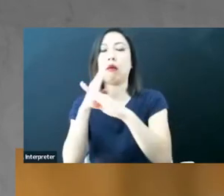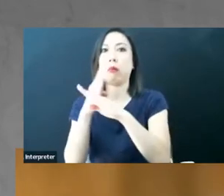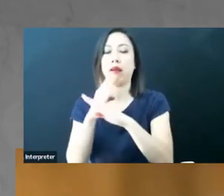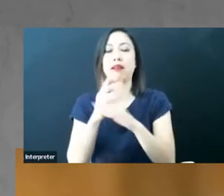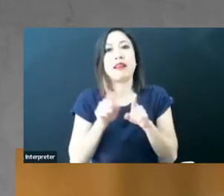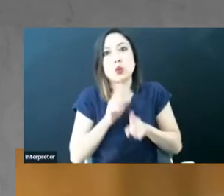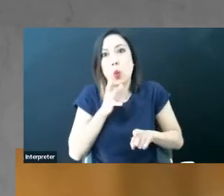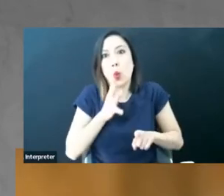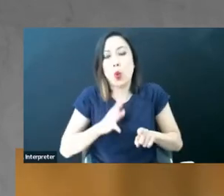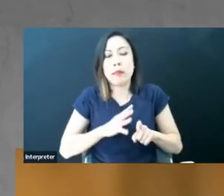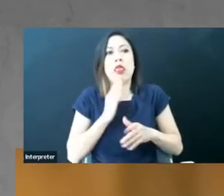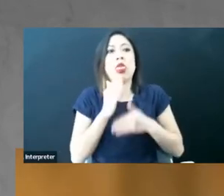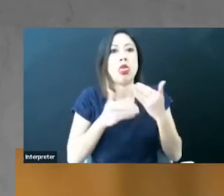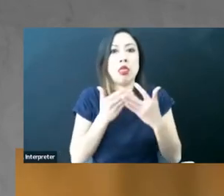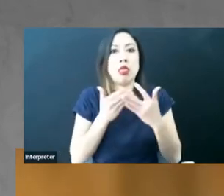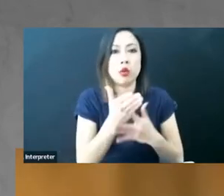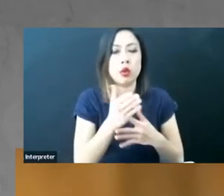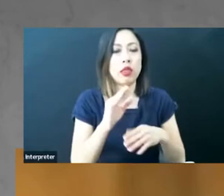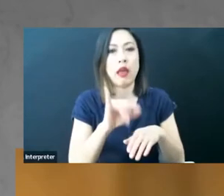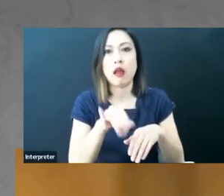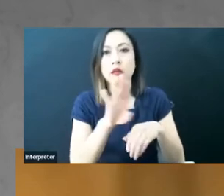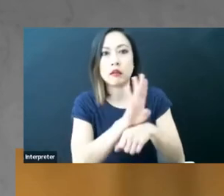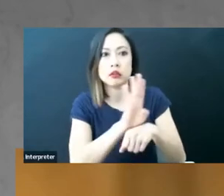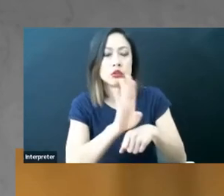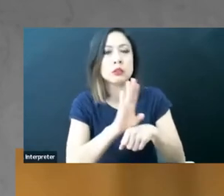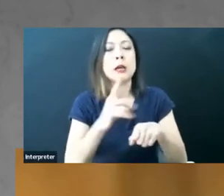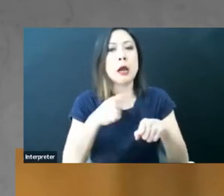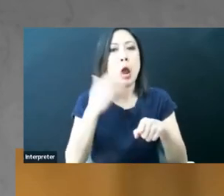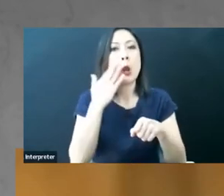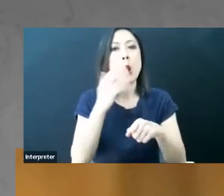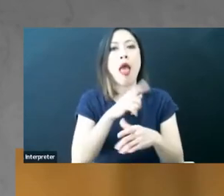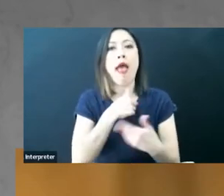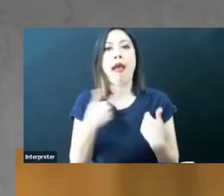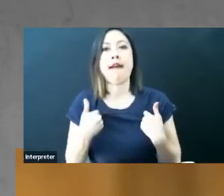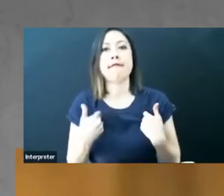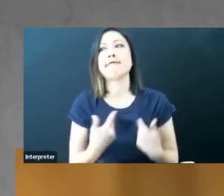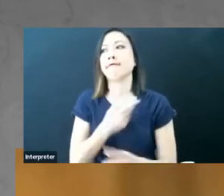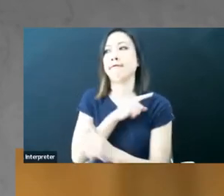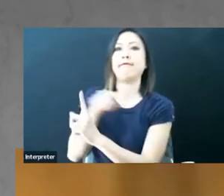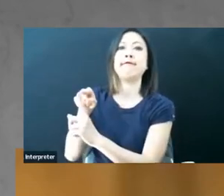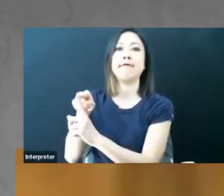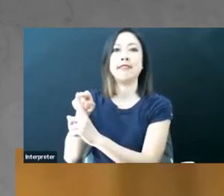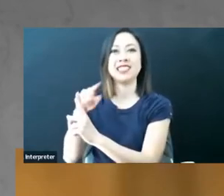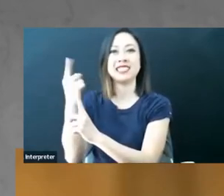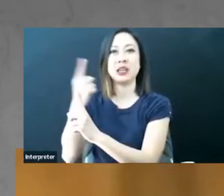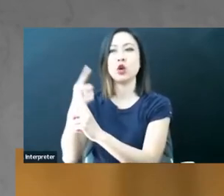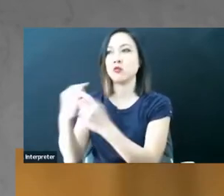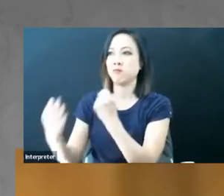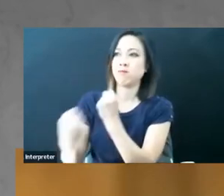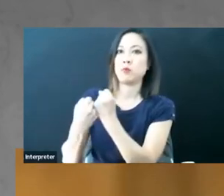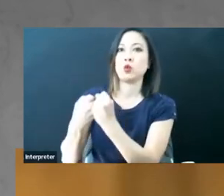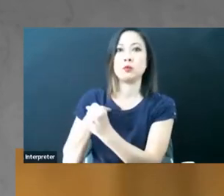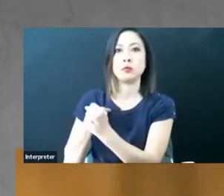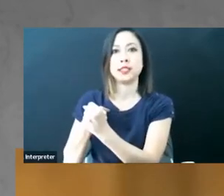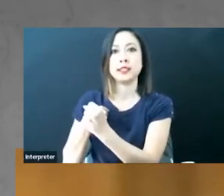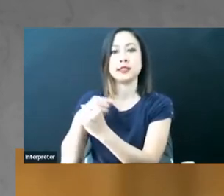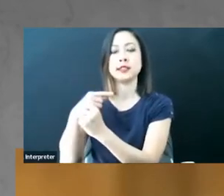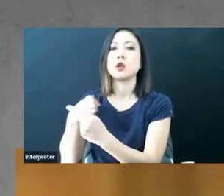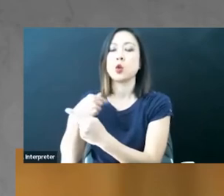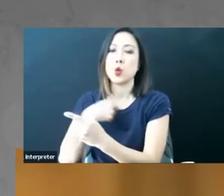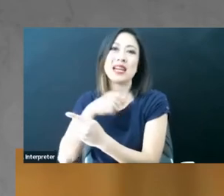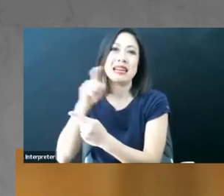industry, there was somebody I could turn to. And I think we all need senior air cover, and we all need to be senior air cover. And these